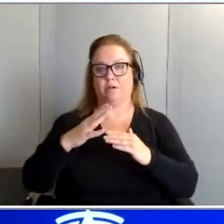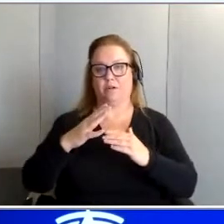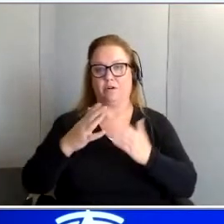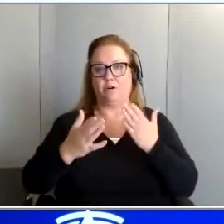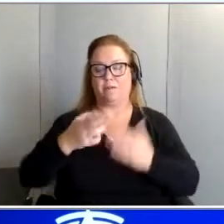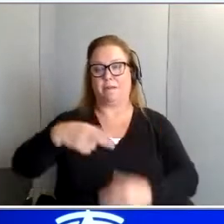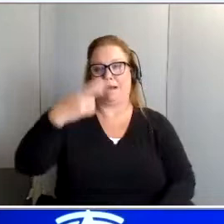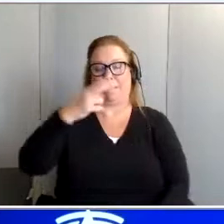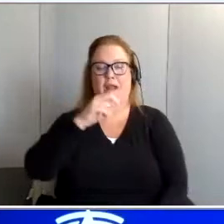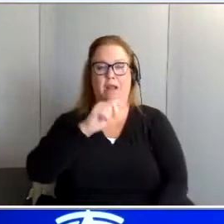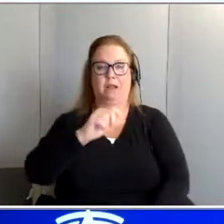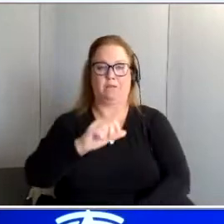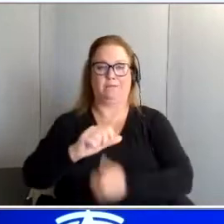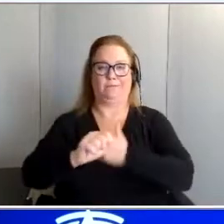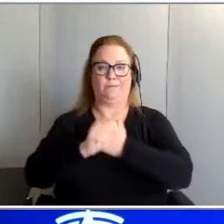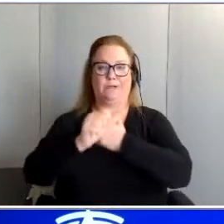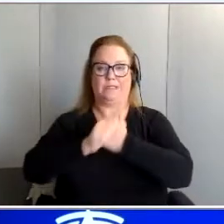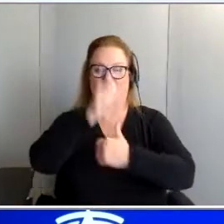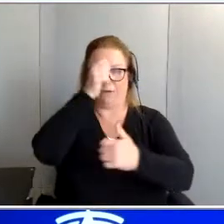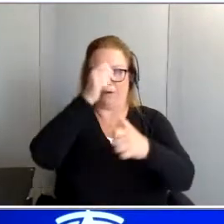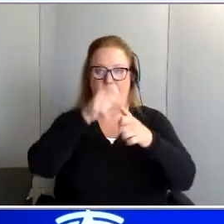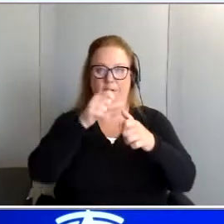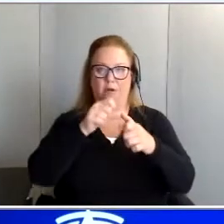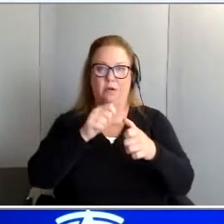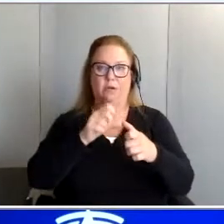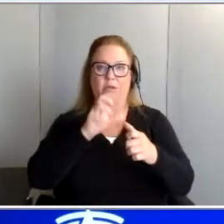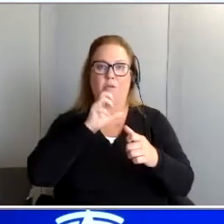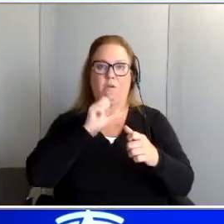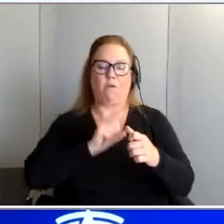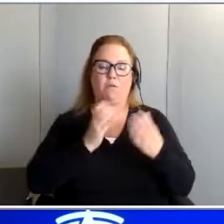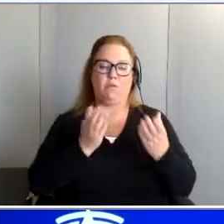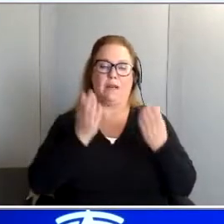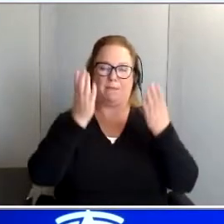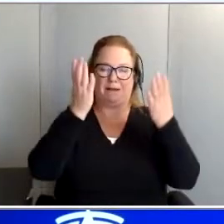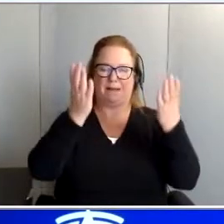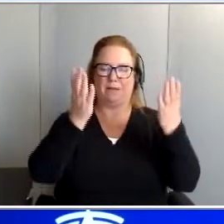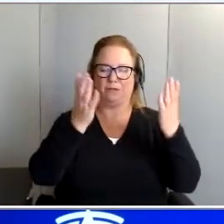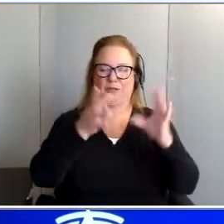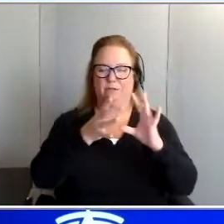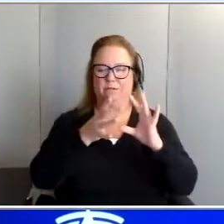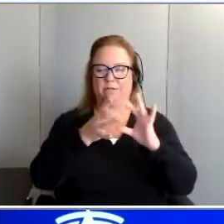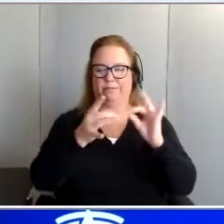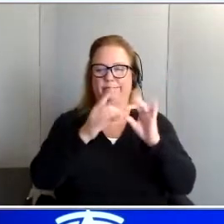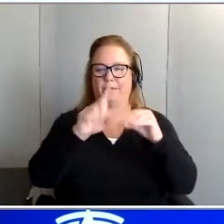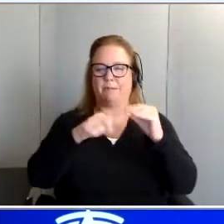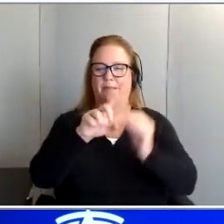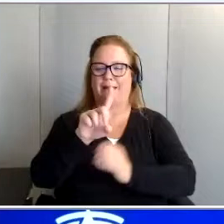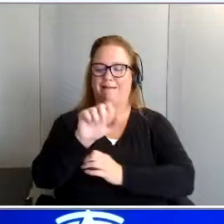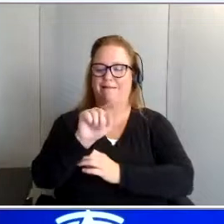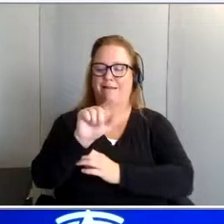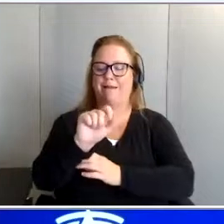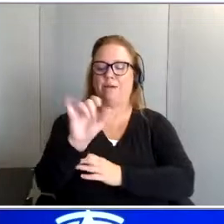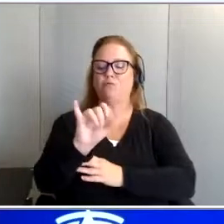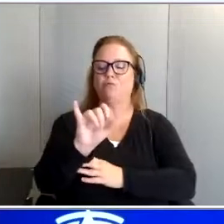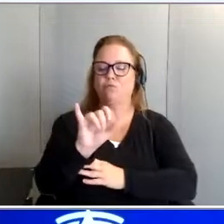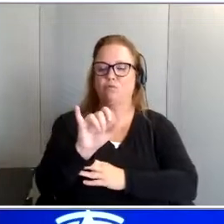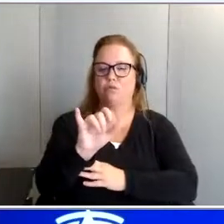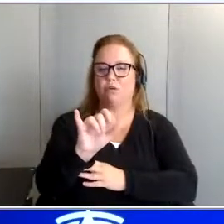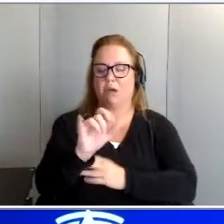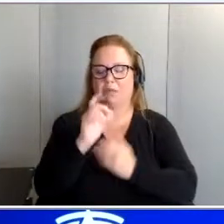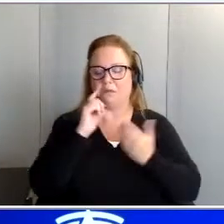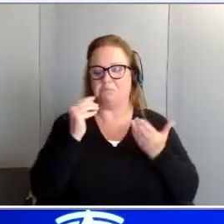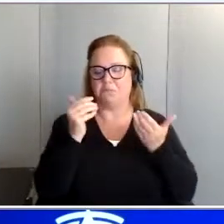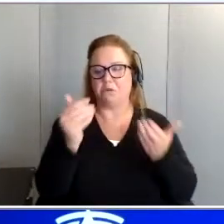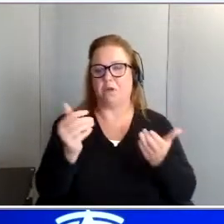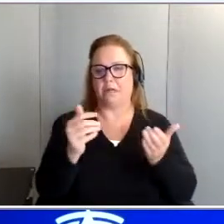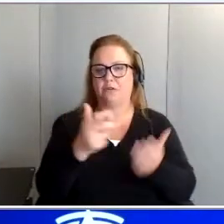risk. We remember those were some of the old recommendations had to do with some of that data set as well. So I think it's reasonable to go ahead and get that